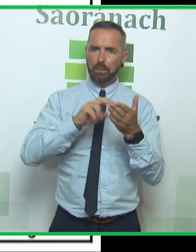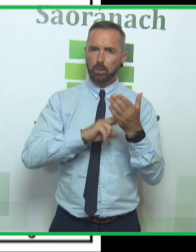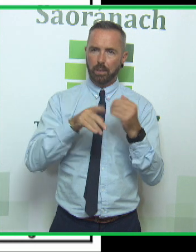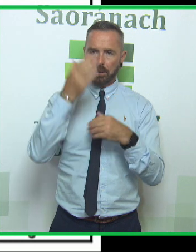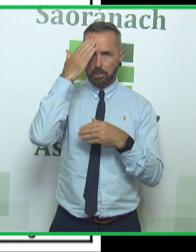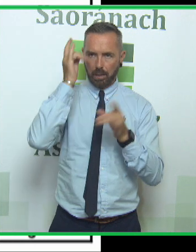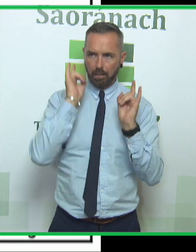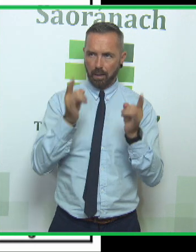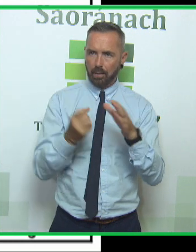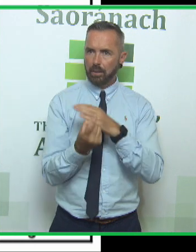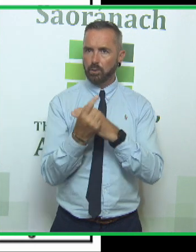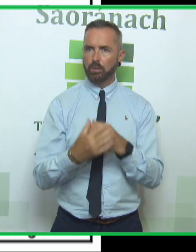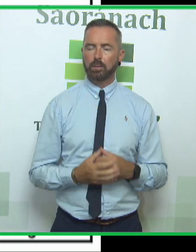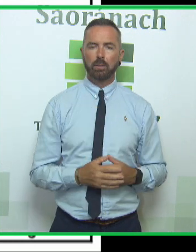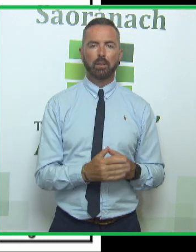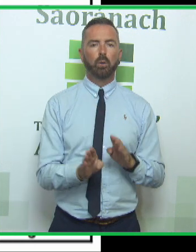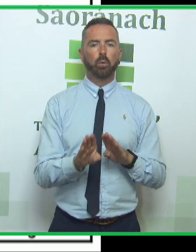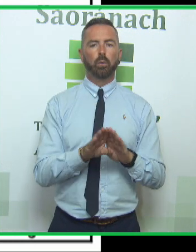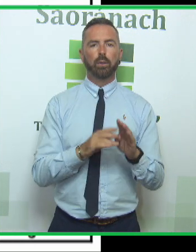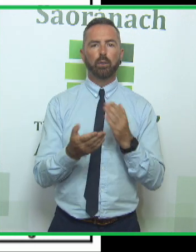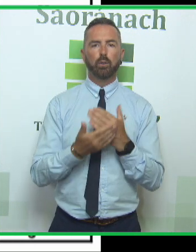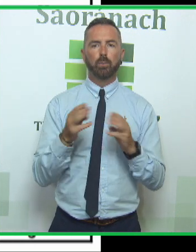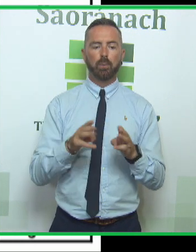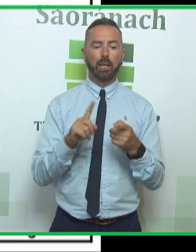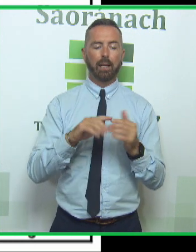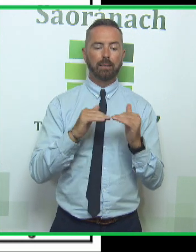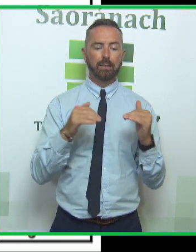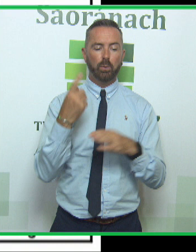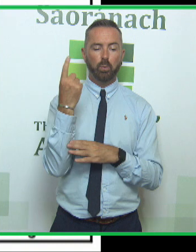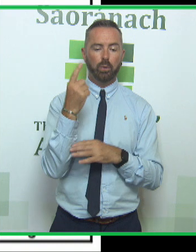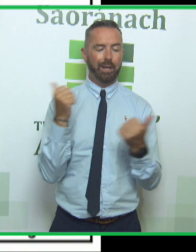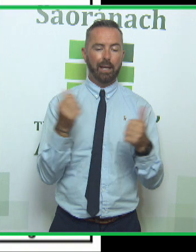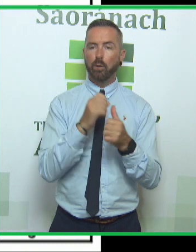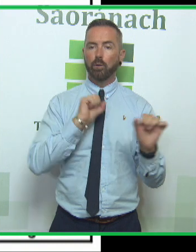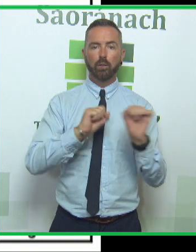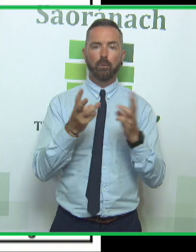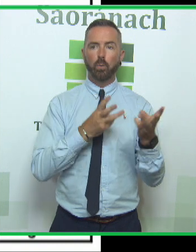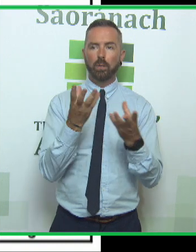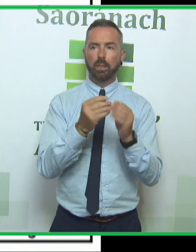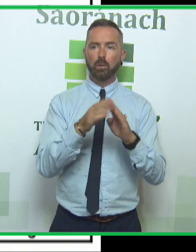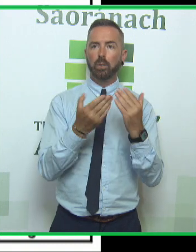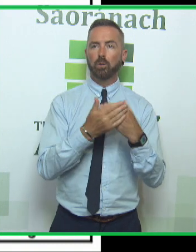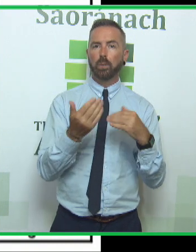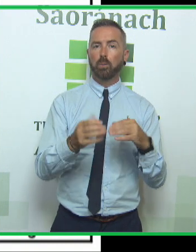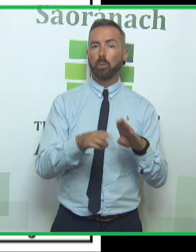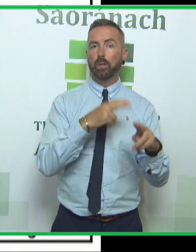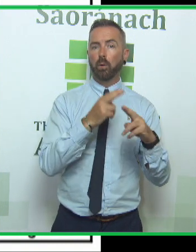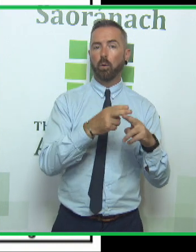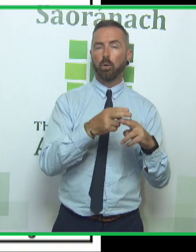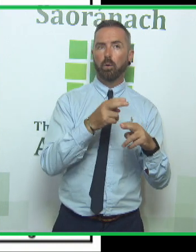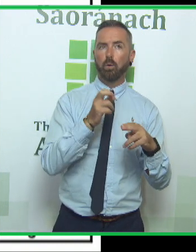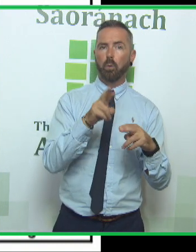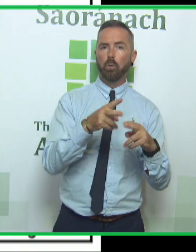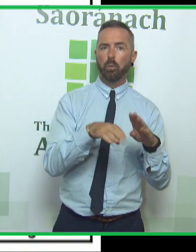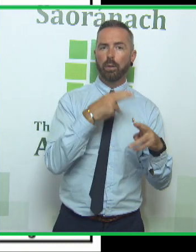health issues with young people. And tier 1 would be any other service working with young people who may not have experience or expertise in